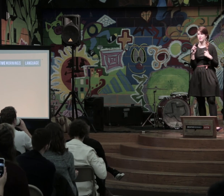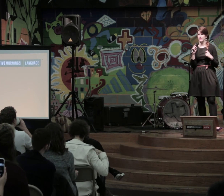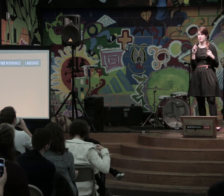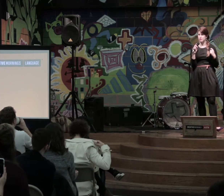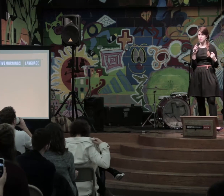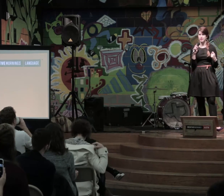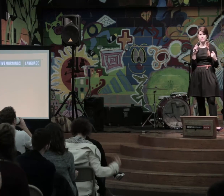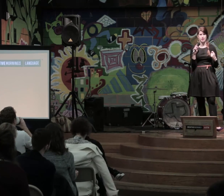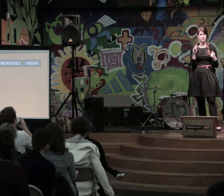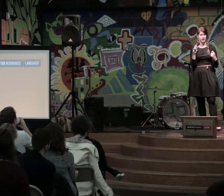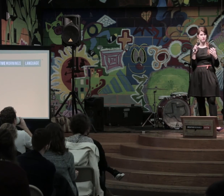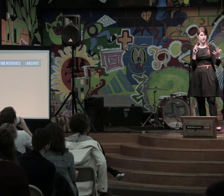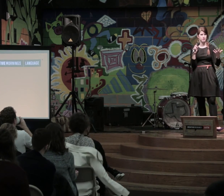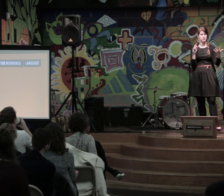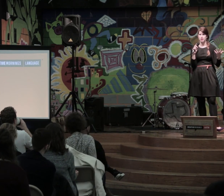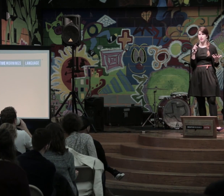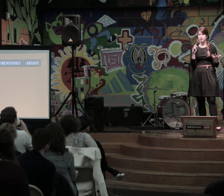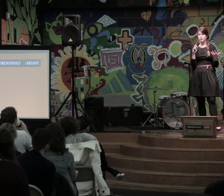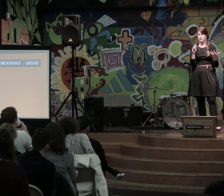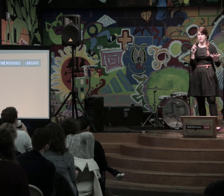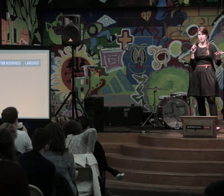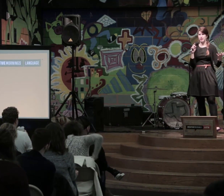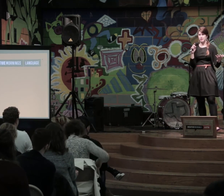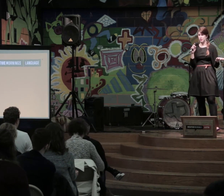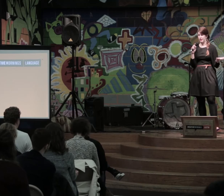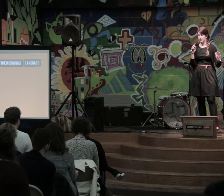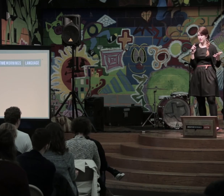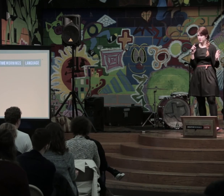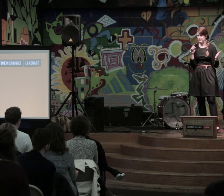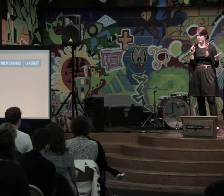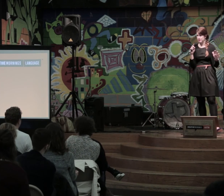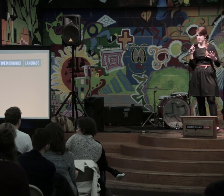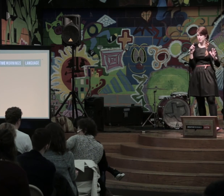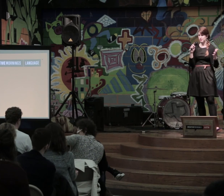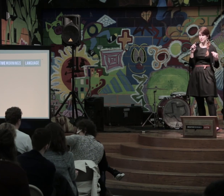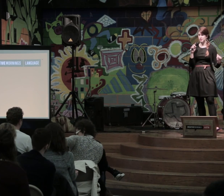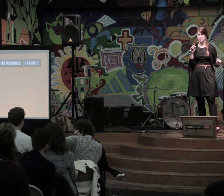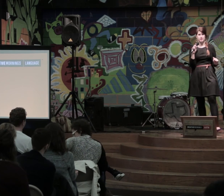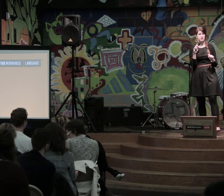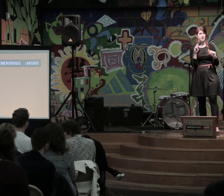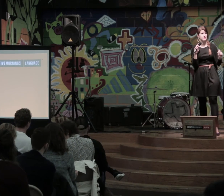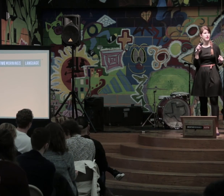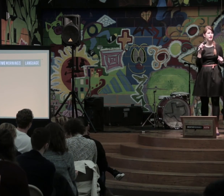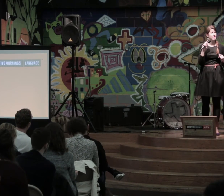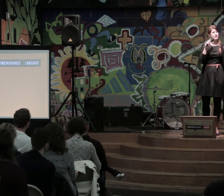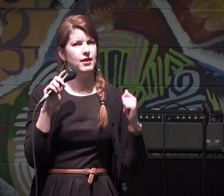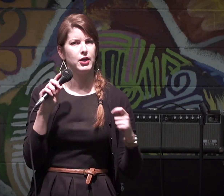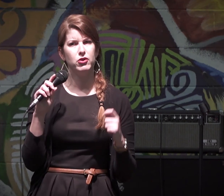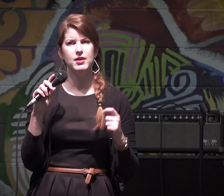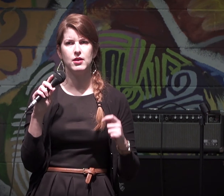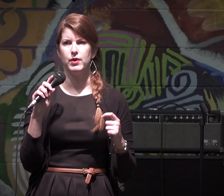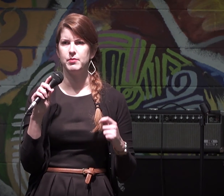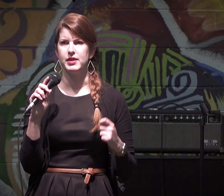place why I was feeling so nervous about being in front of a group of, I'd probably guess, where we have about 150 or so, some odd sets of eyes today.